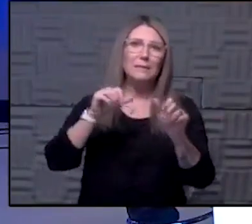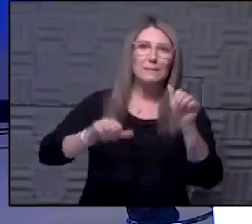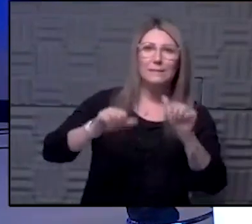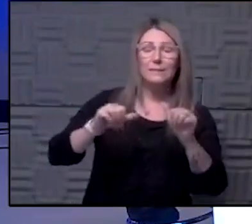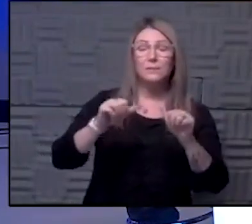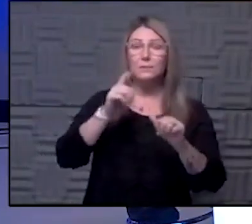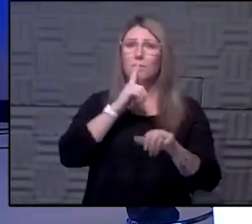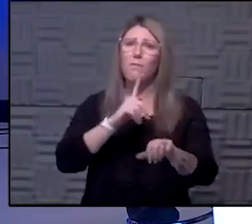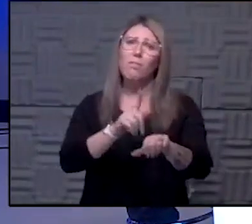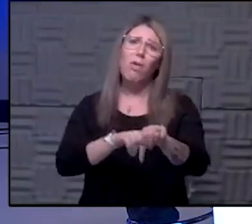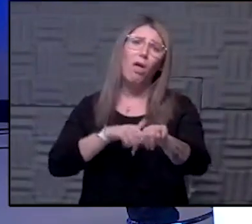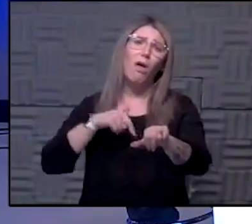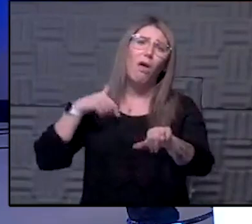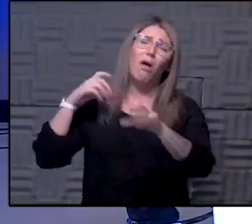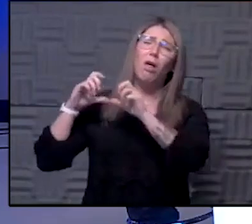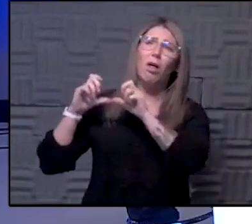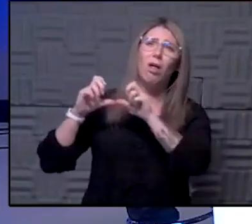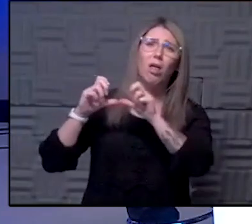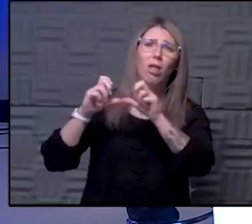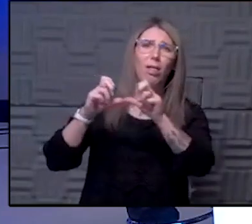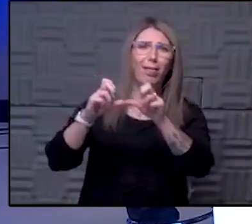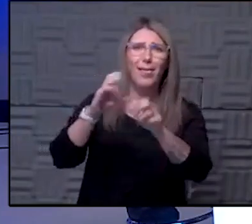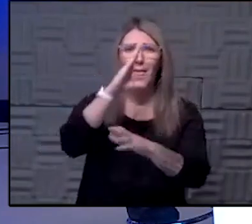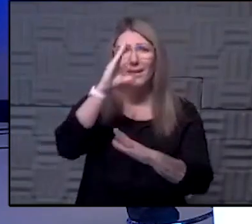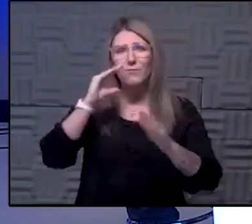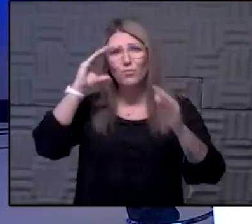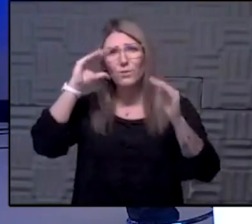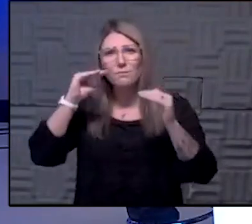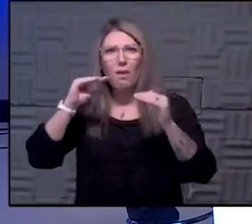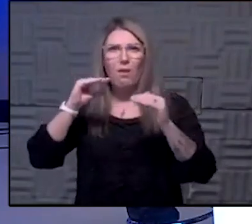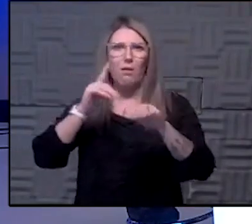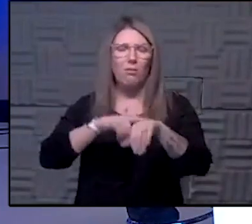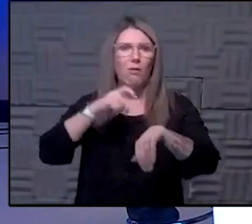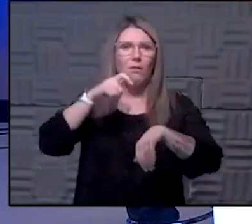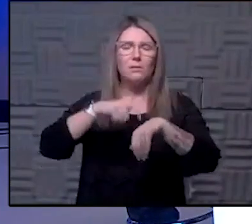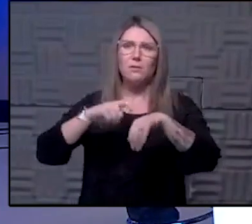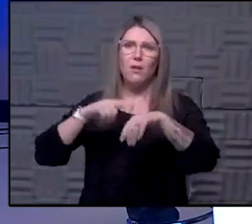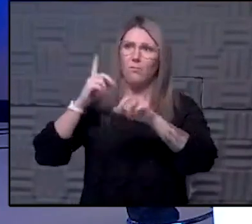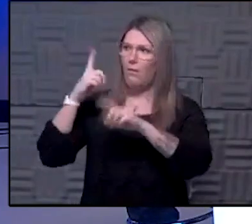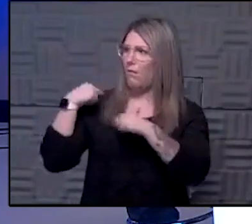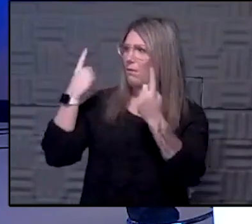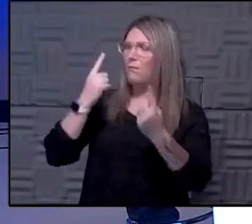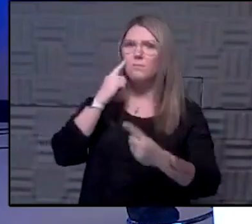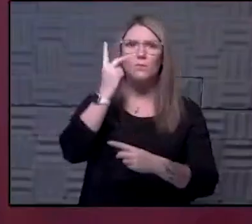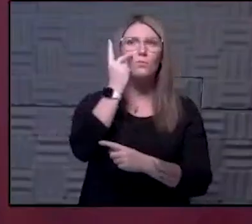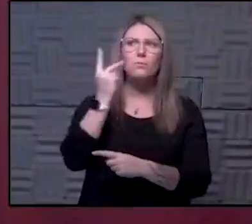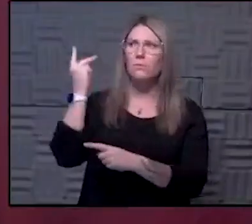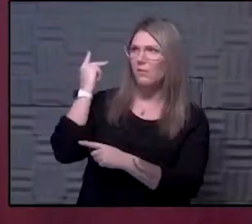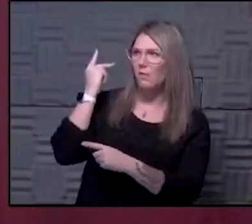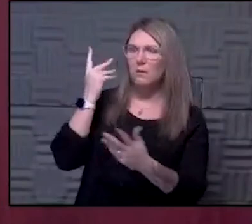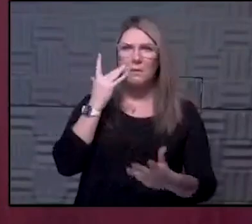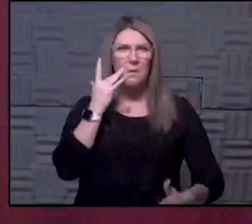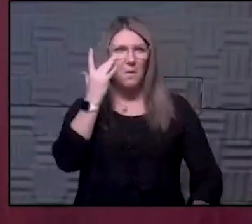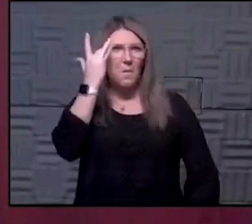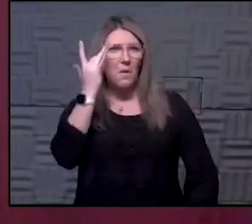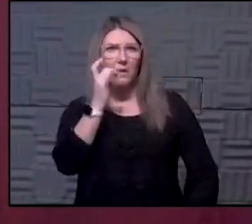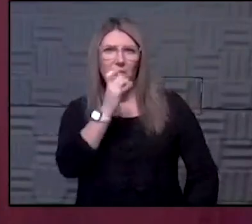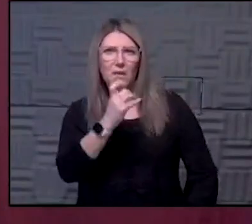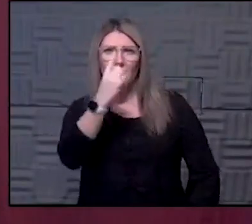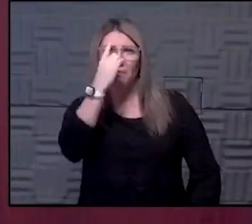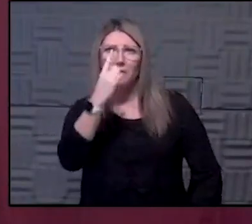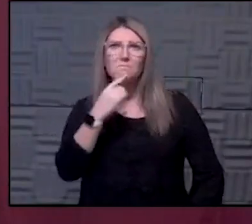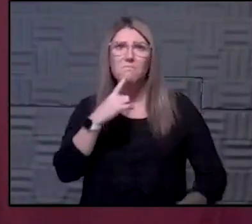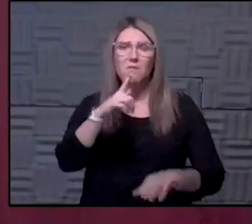us anticipated lasting this long. Although as you look back at it, you have to ask ourselves, why wouldn't we have thought it was going to last this